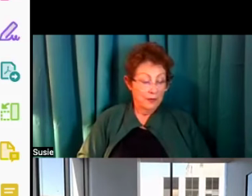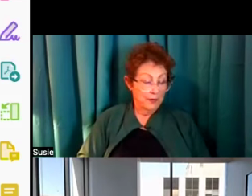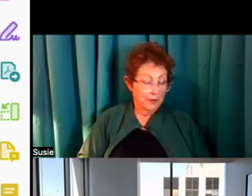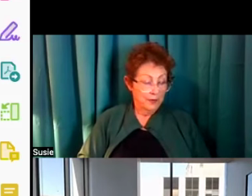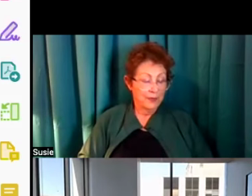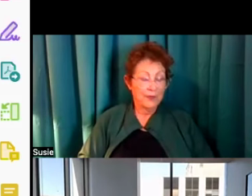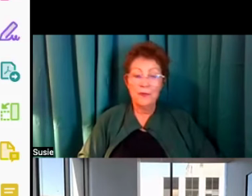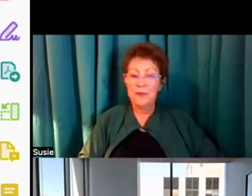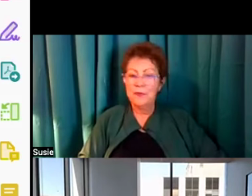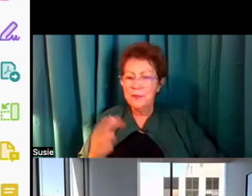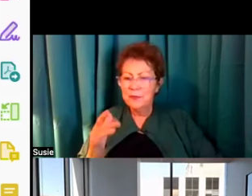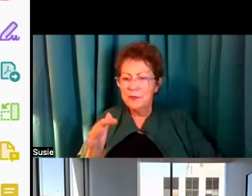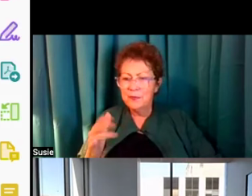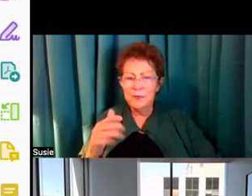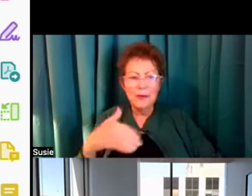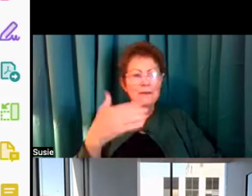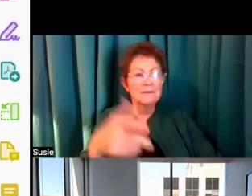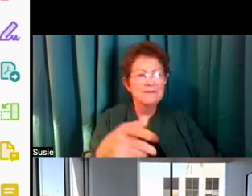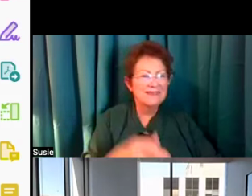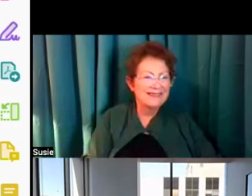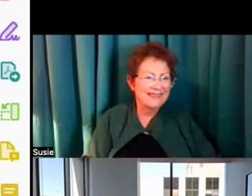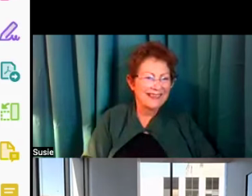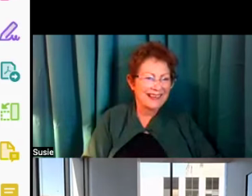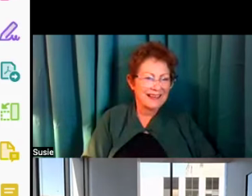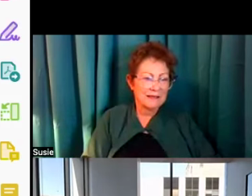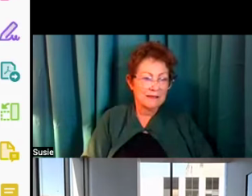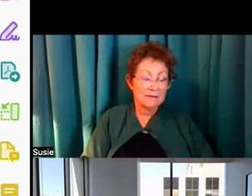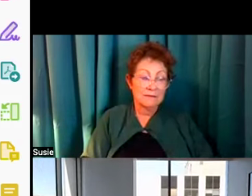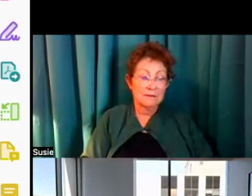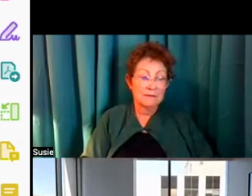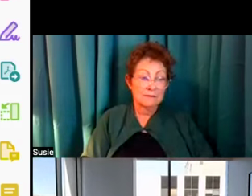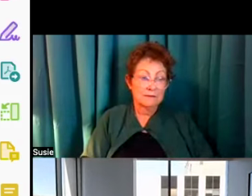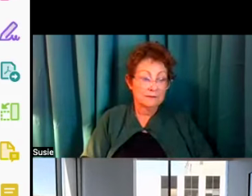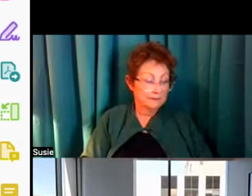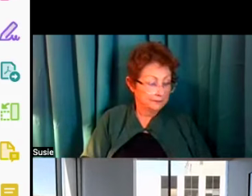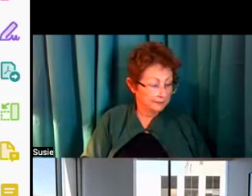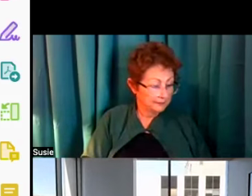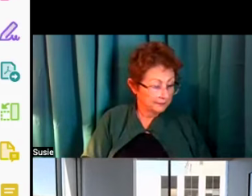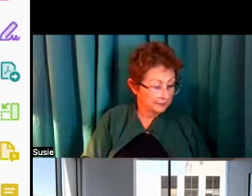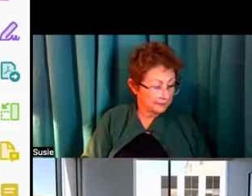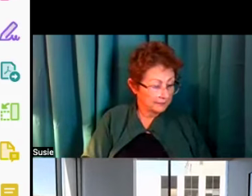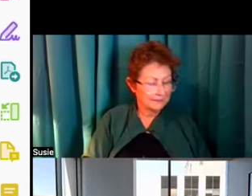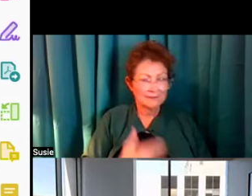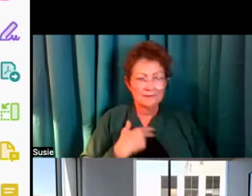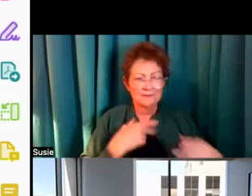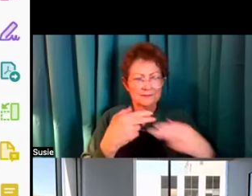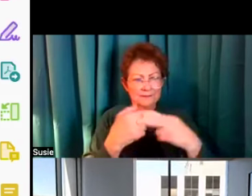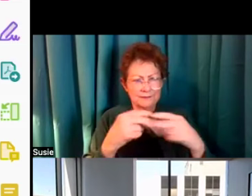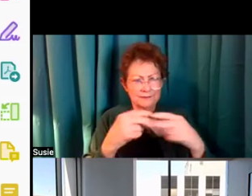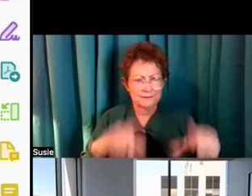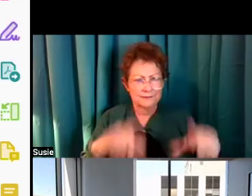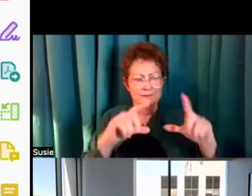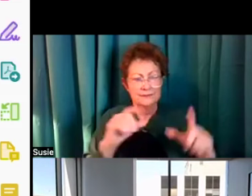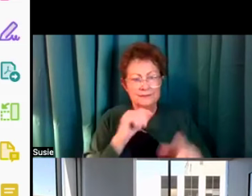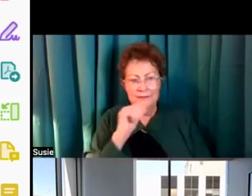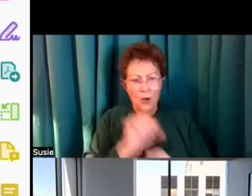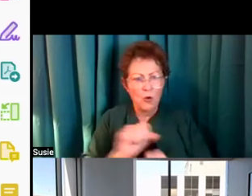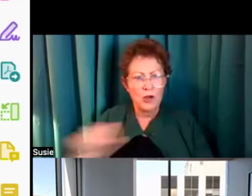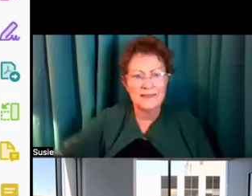So move to the next one here. Whoops, I don't know what is going on with this PDF. Wrong